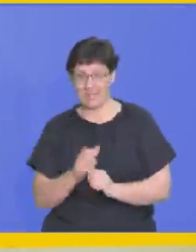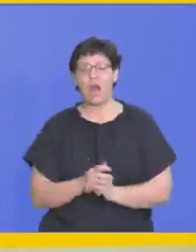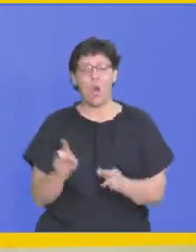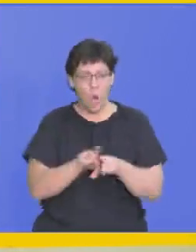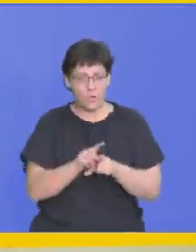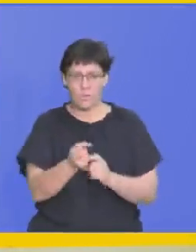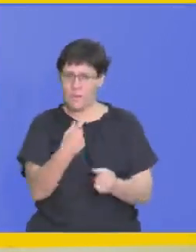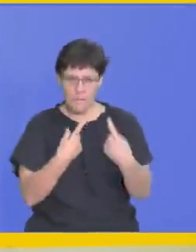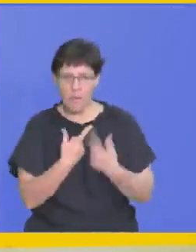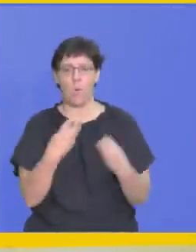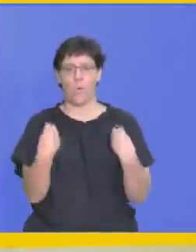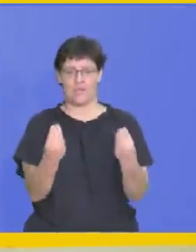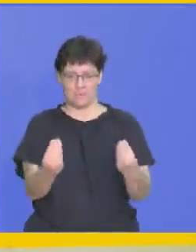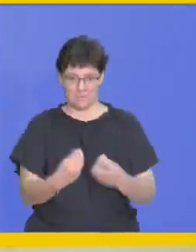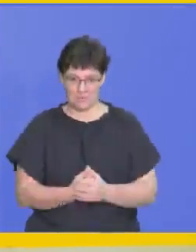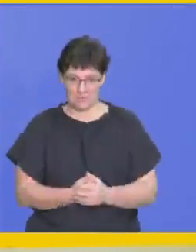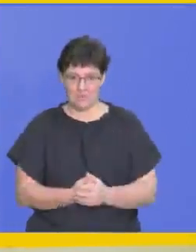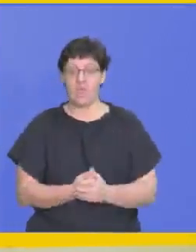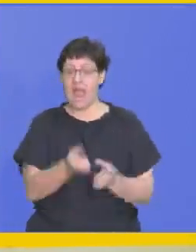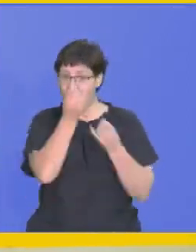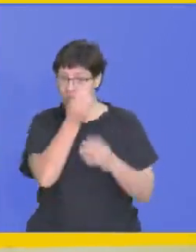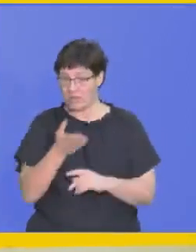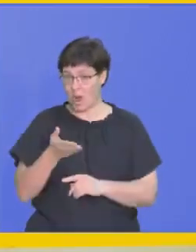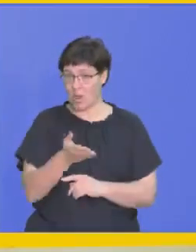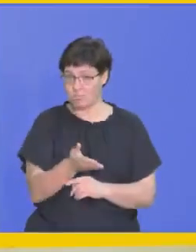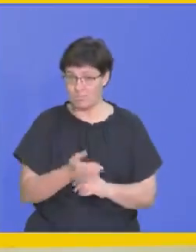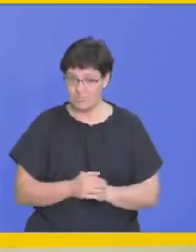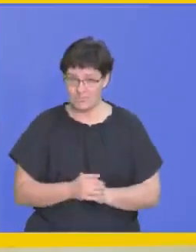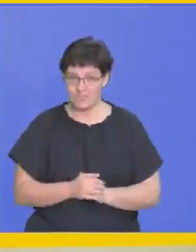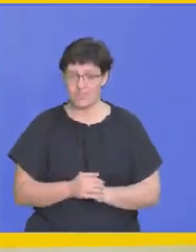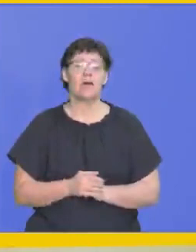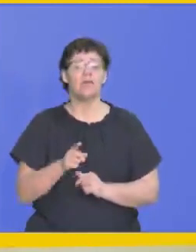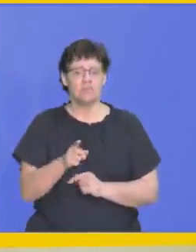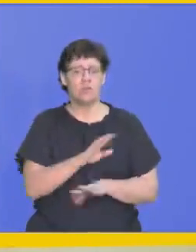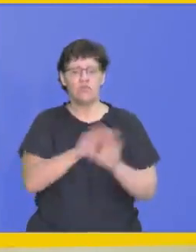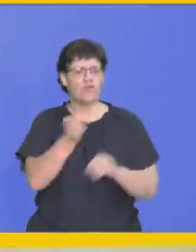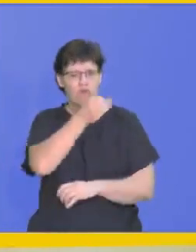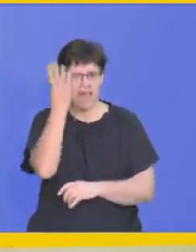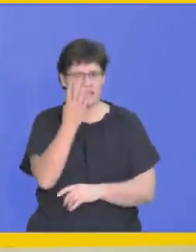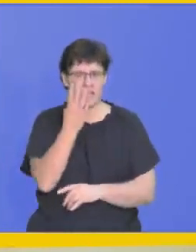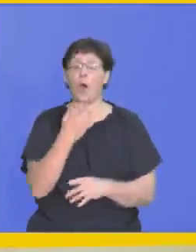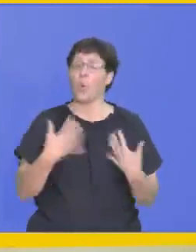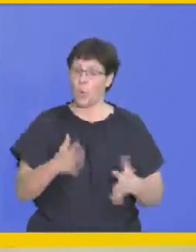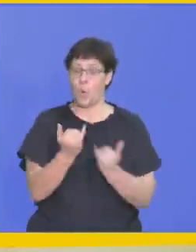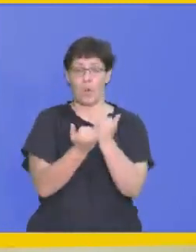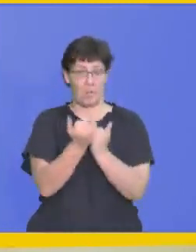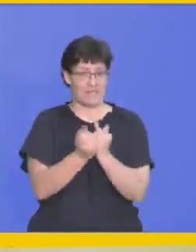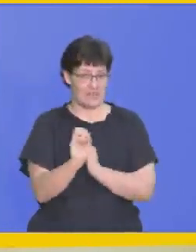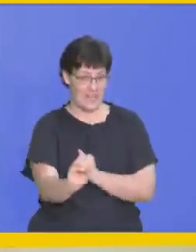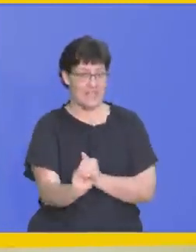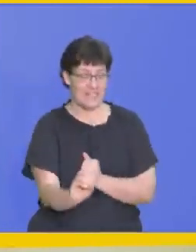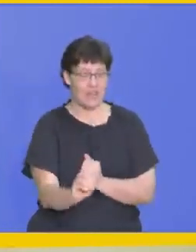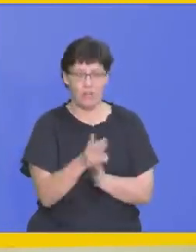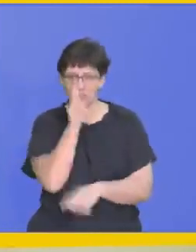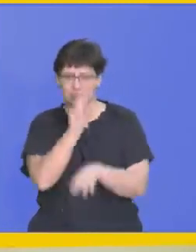your messages through on WhatsApp. The details are on the screen, guys. Don't forget, guys, we've got a cool competition going on, so please do